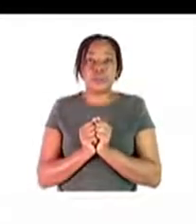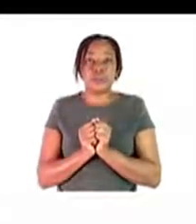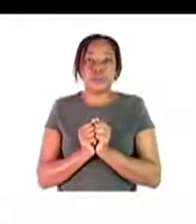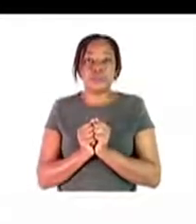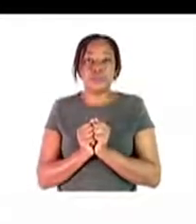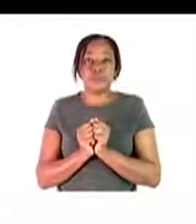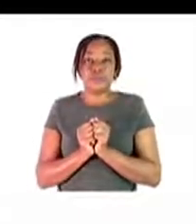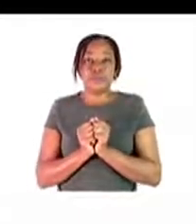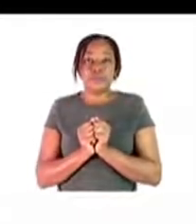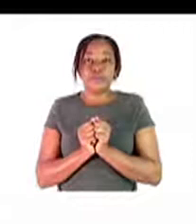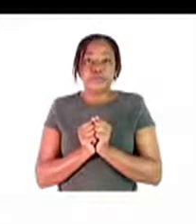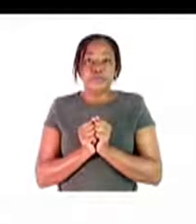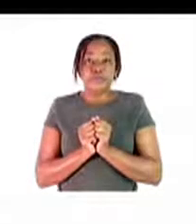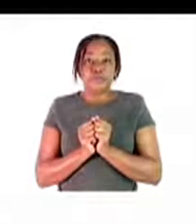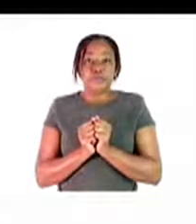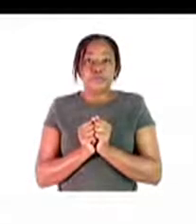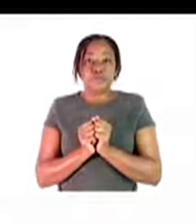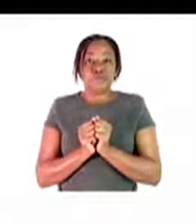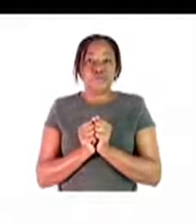Come with me, grade twos.